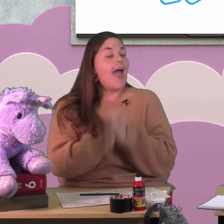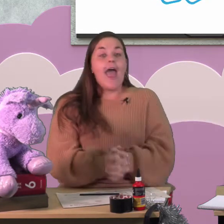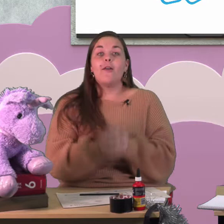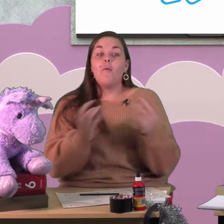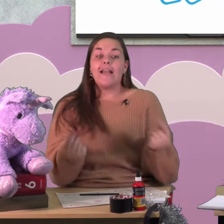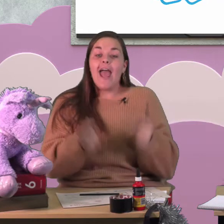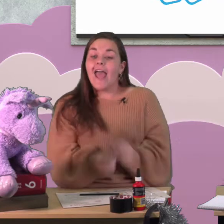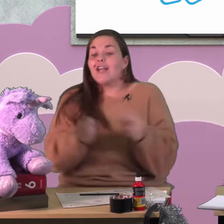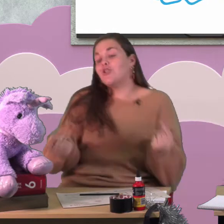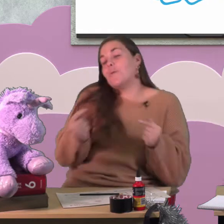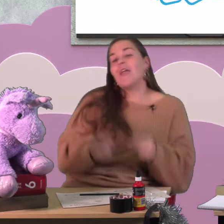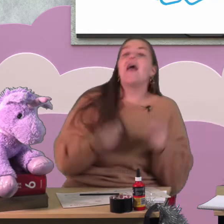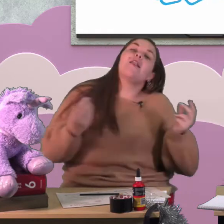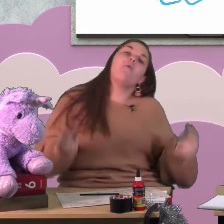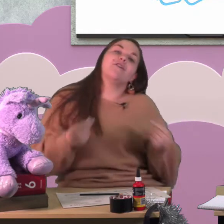So.